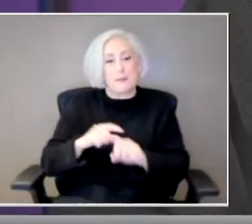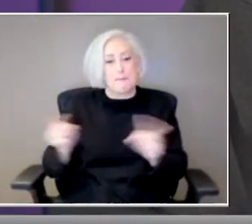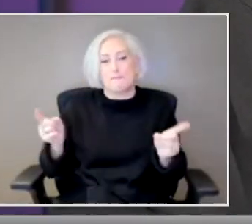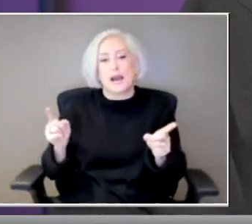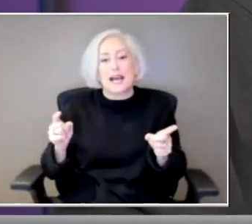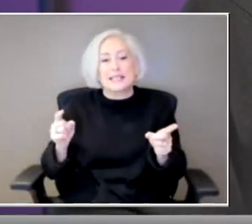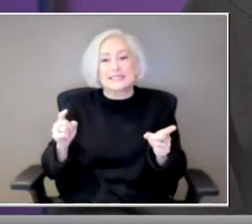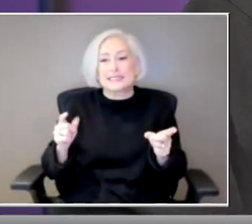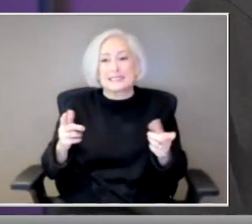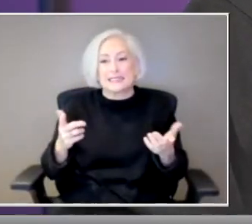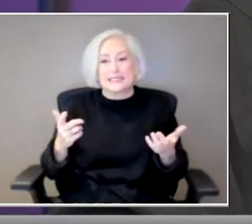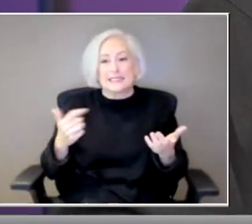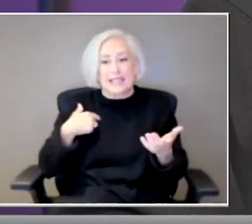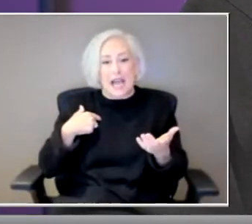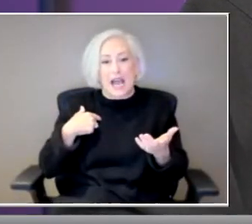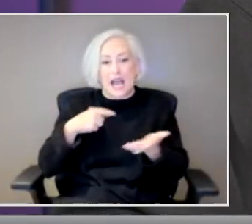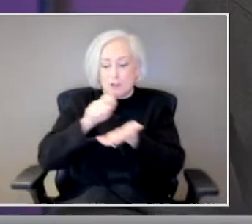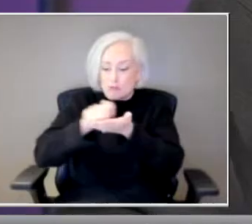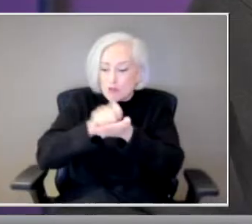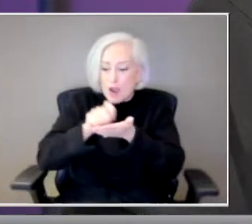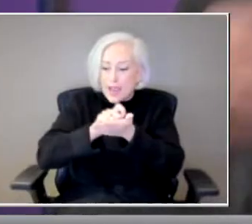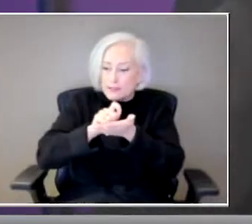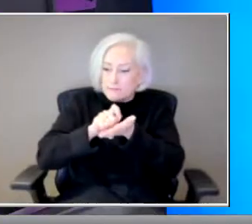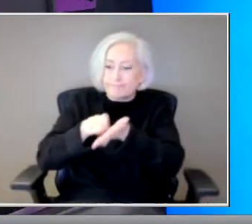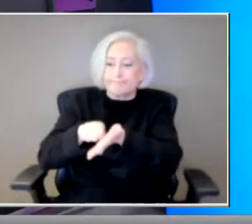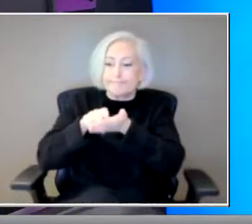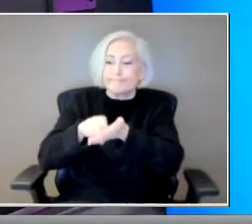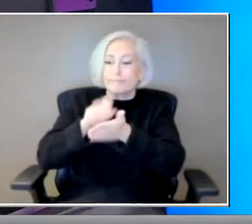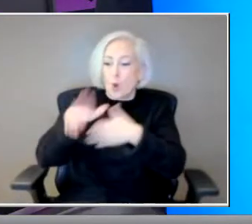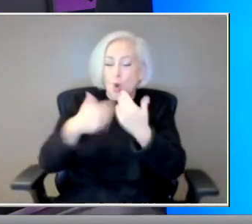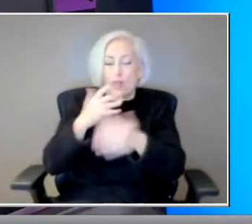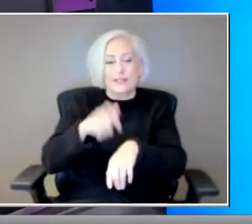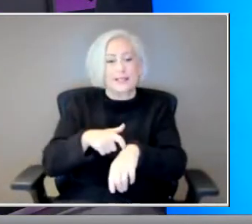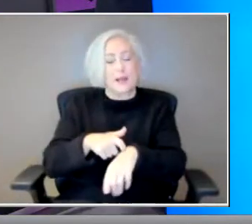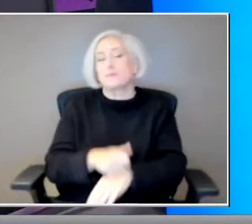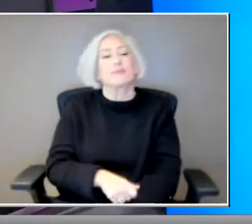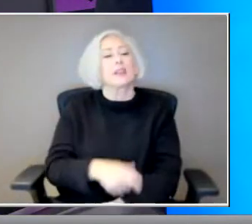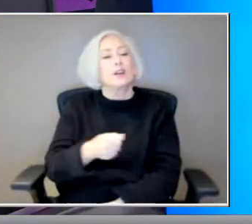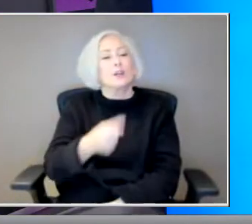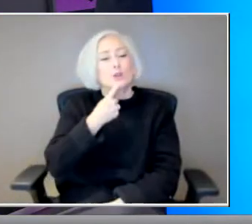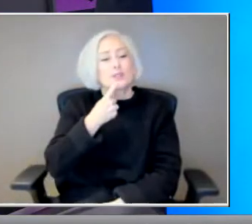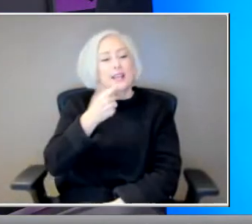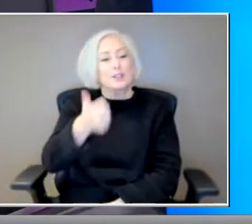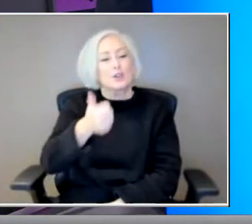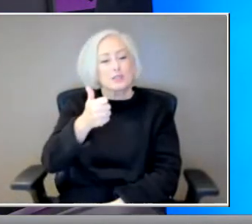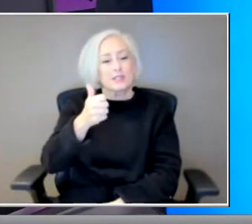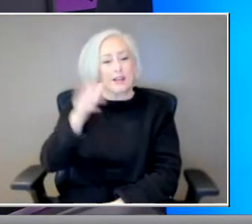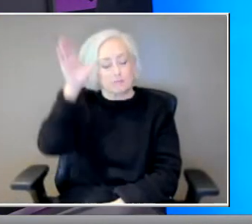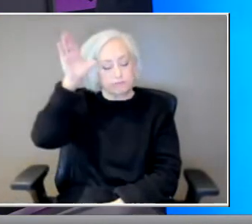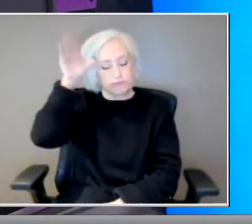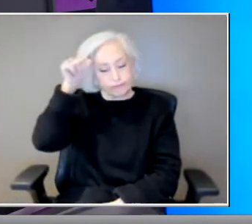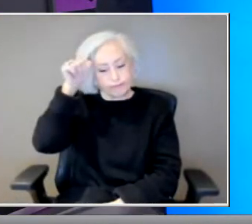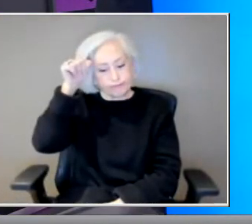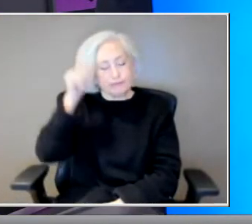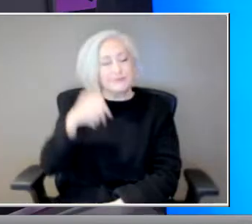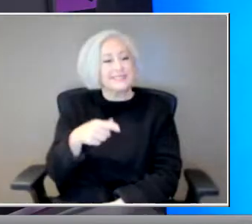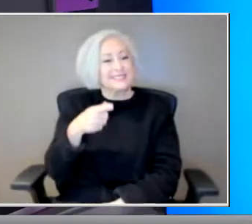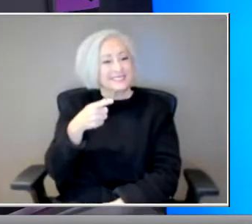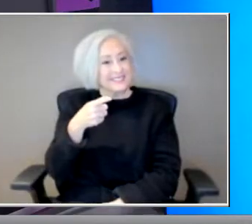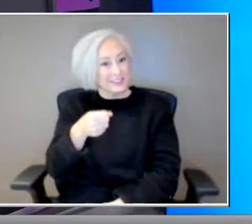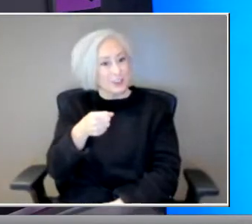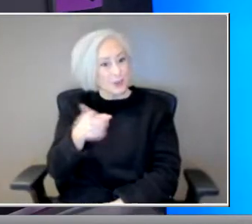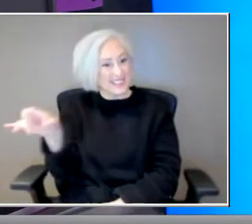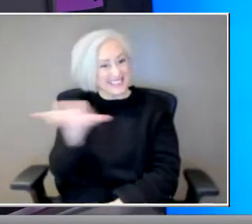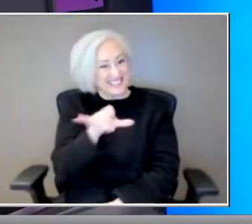I ride him all the time about it. So You described yourself as hard-headed at the beginning of the I program. am hard-headed. So do you see yourself in your son? A little